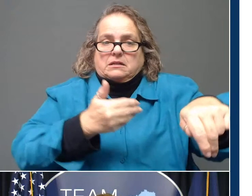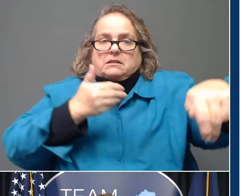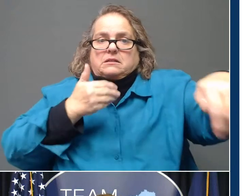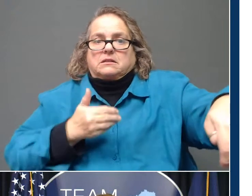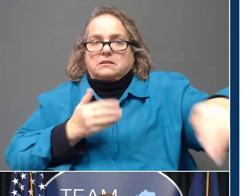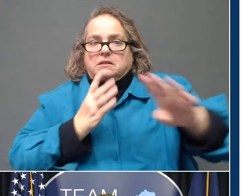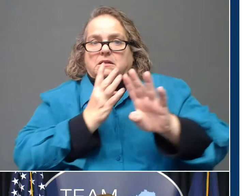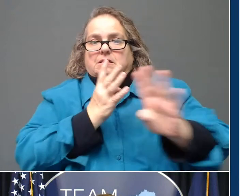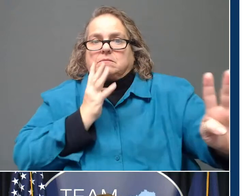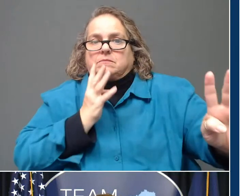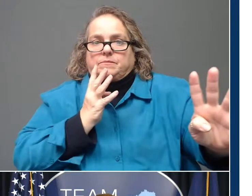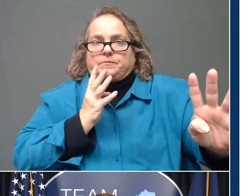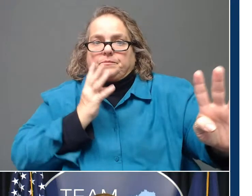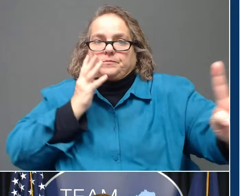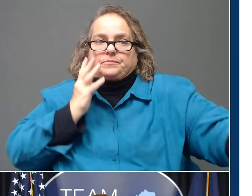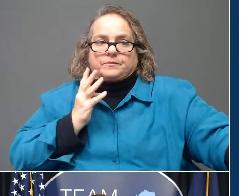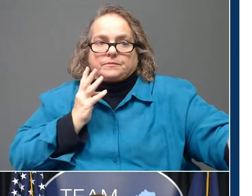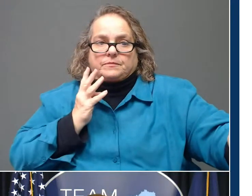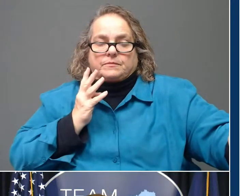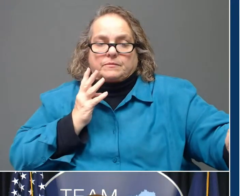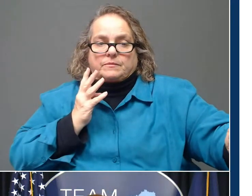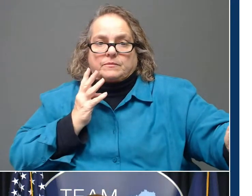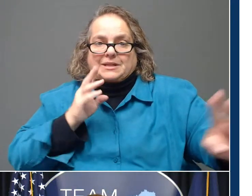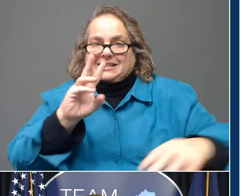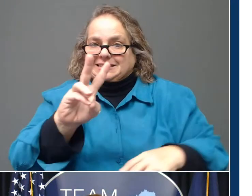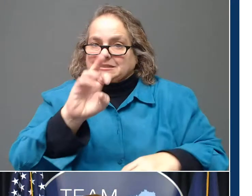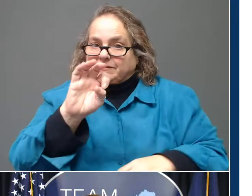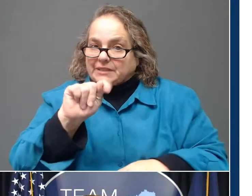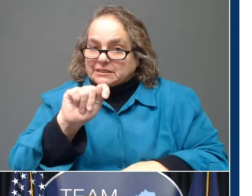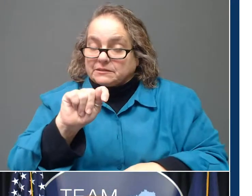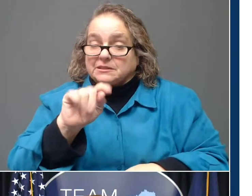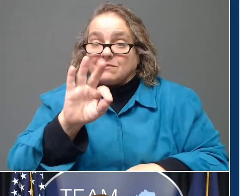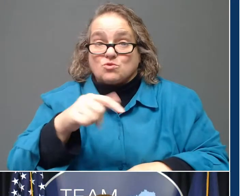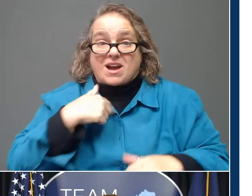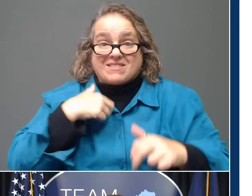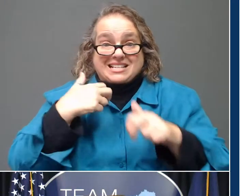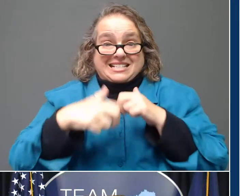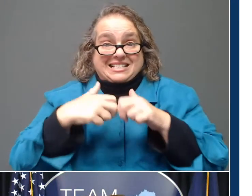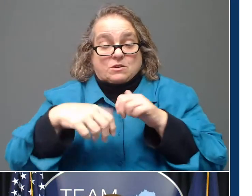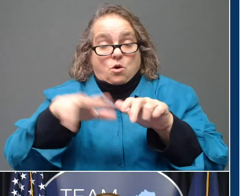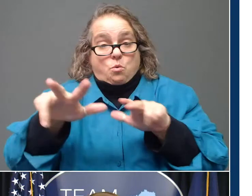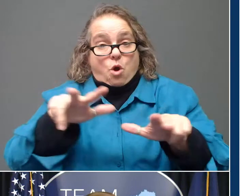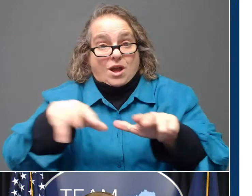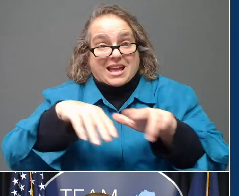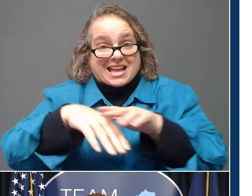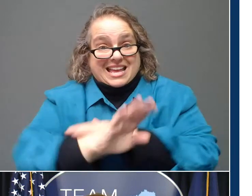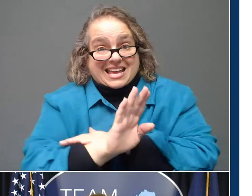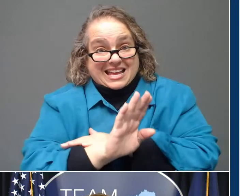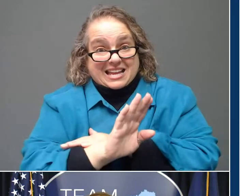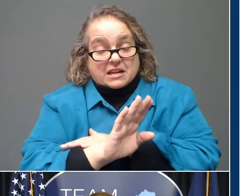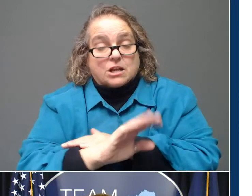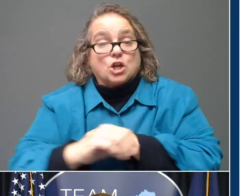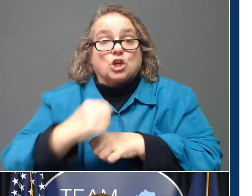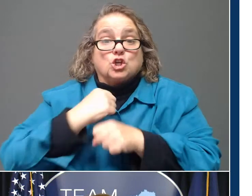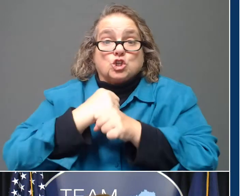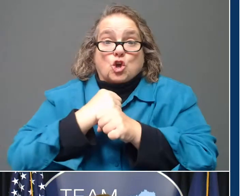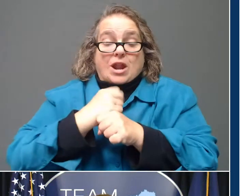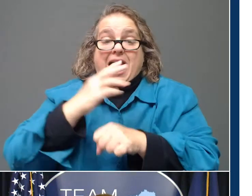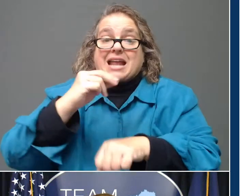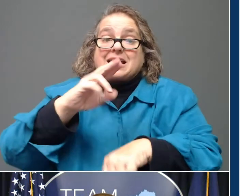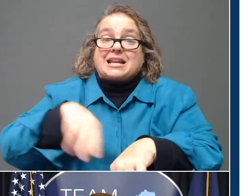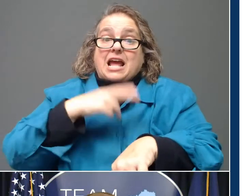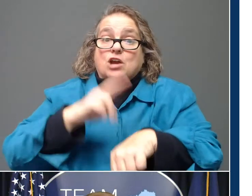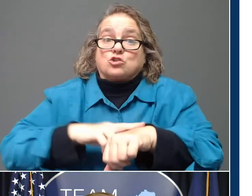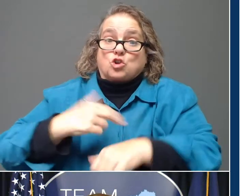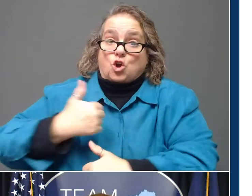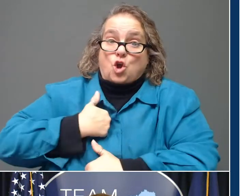others. If you have difficulty walking to the entrance, both security and the National Guard will be on site